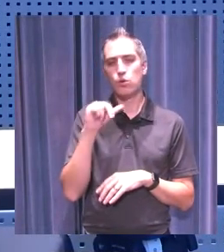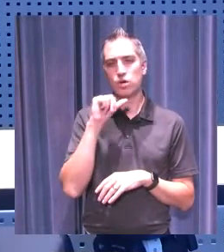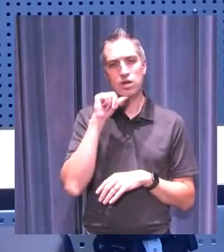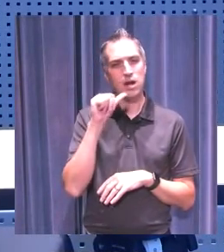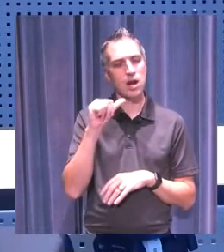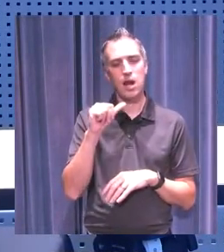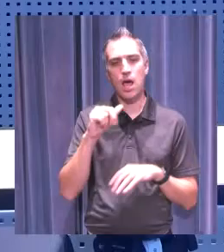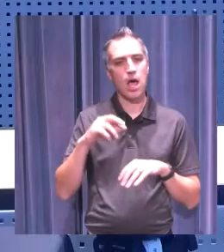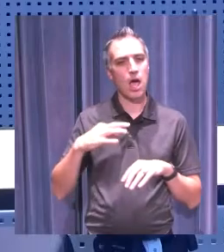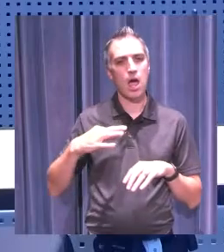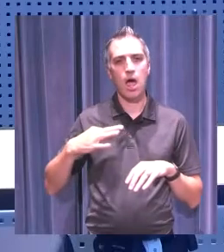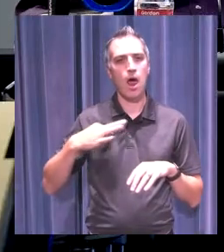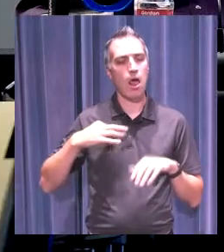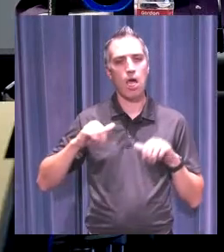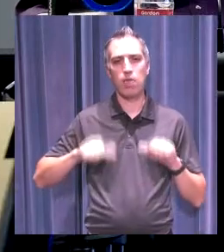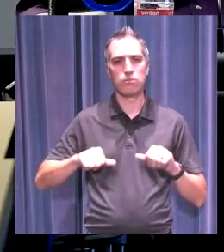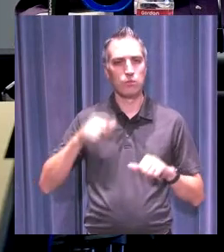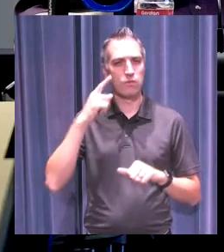under the bond.